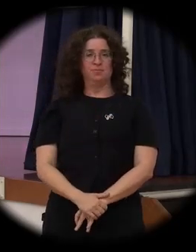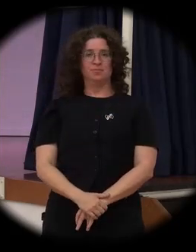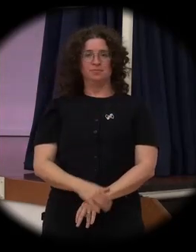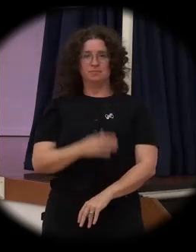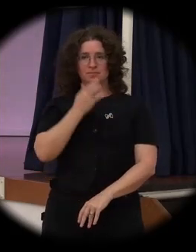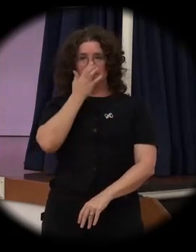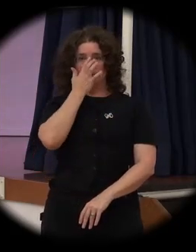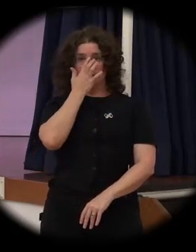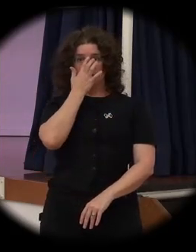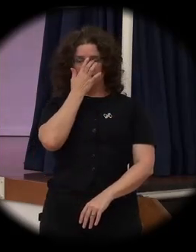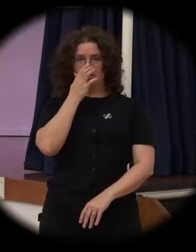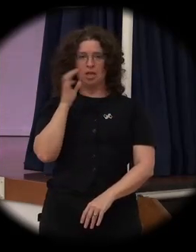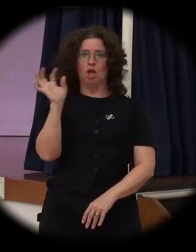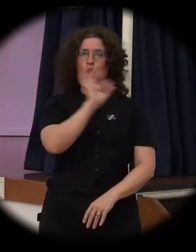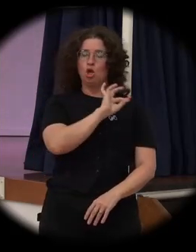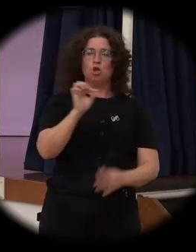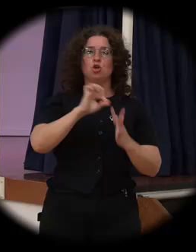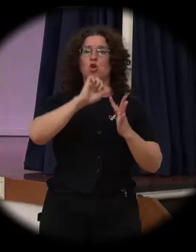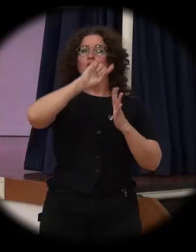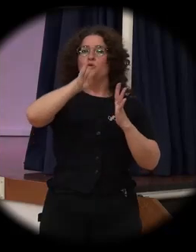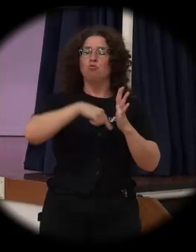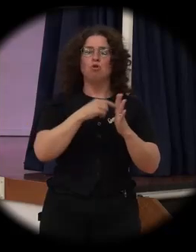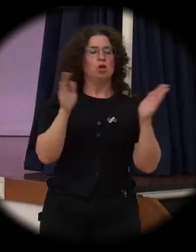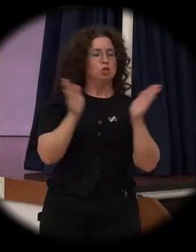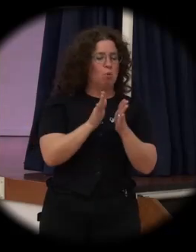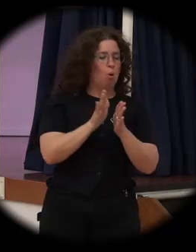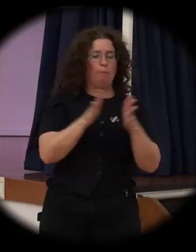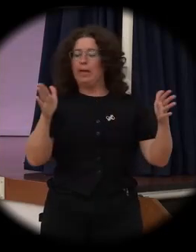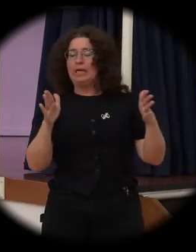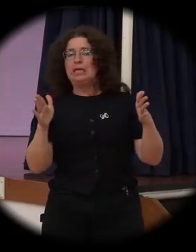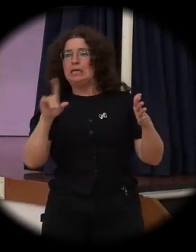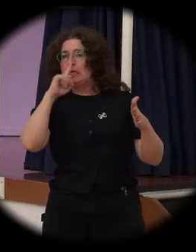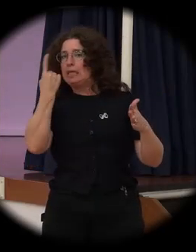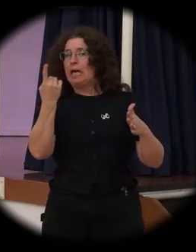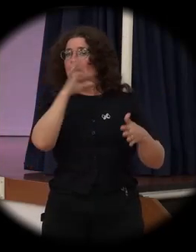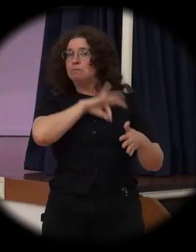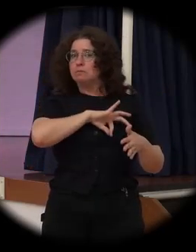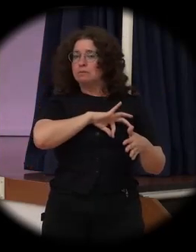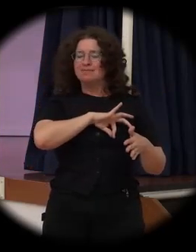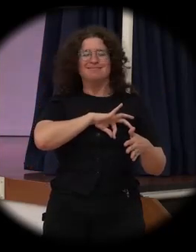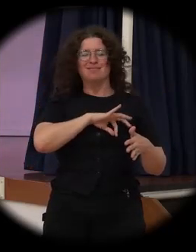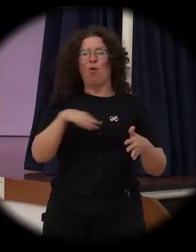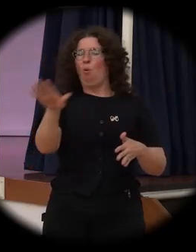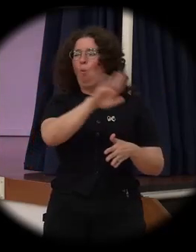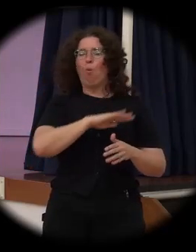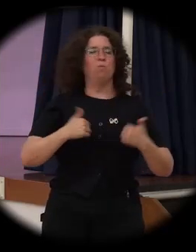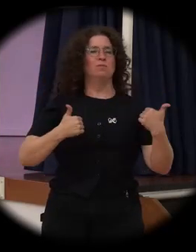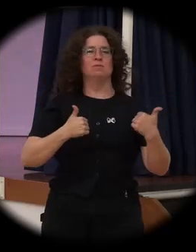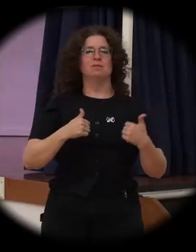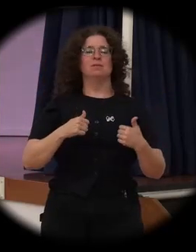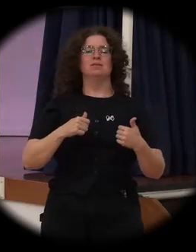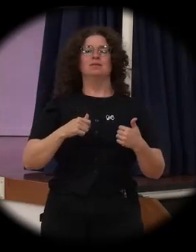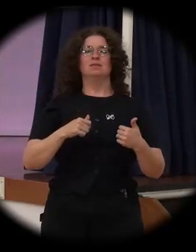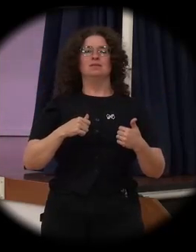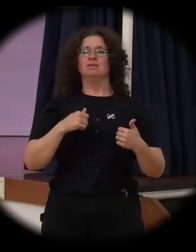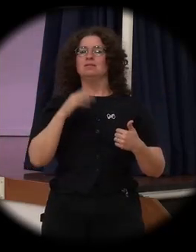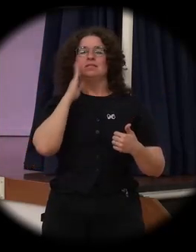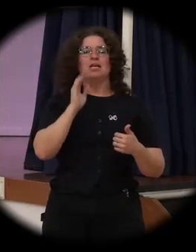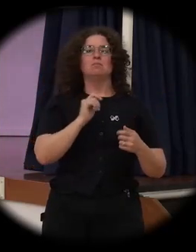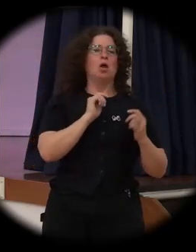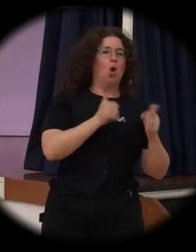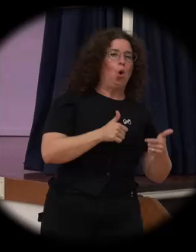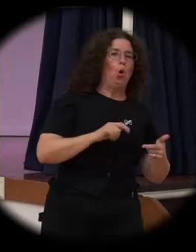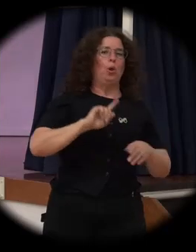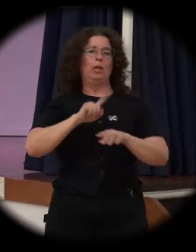And I think there's no project or team too small or big that can benefit from it. And you're also never too early or too late to